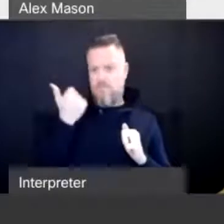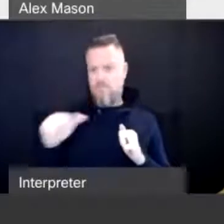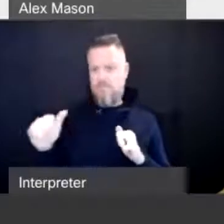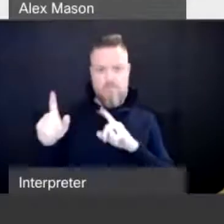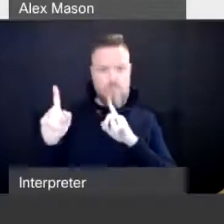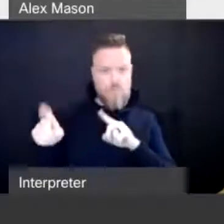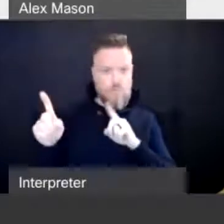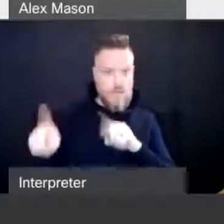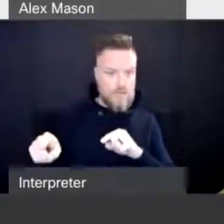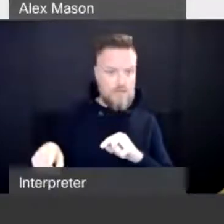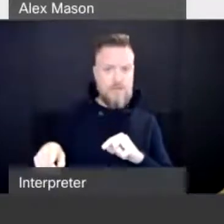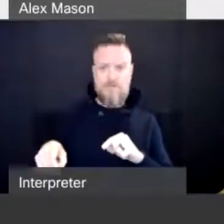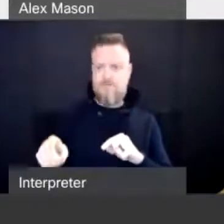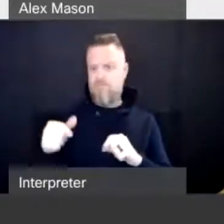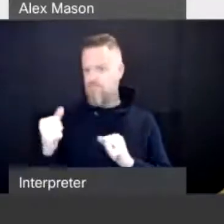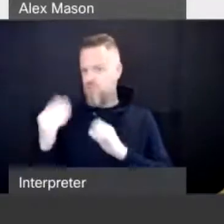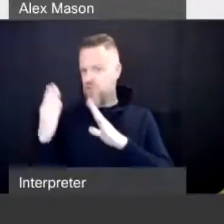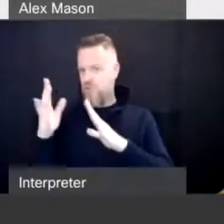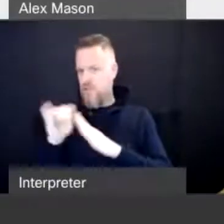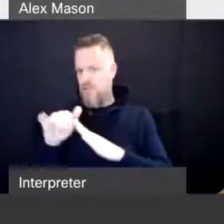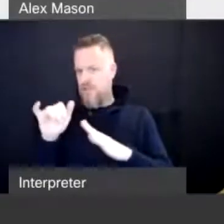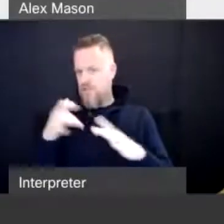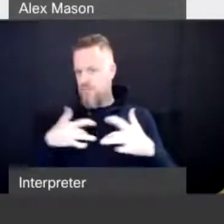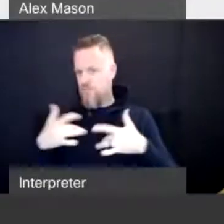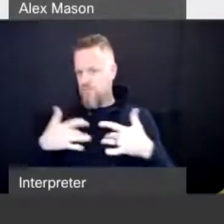respond or address that. Thank you.